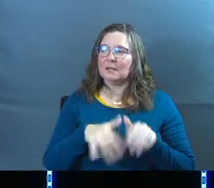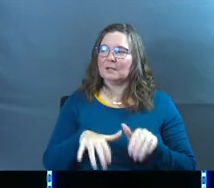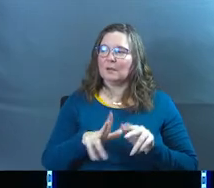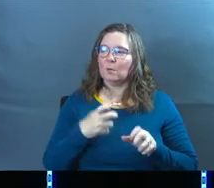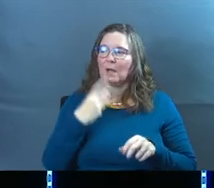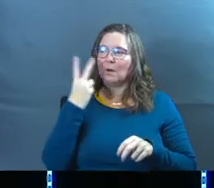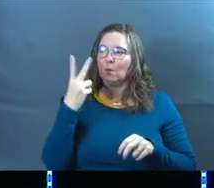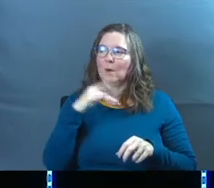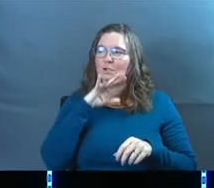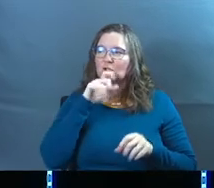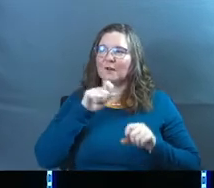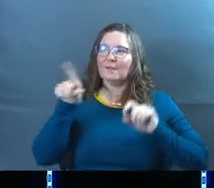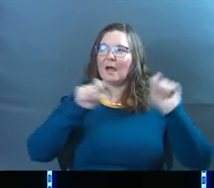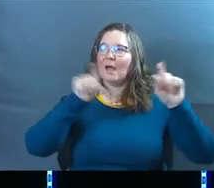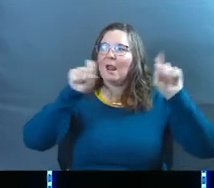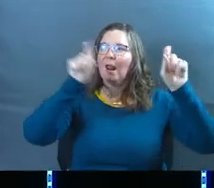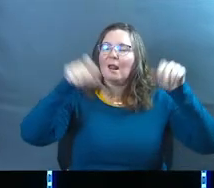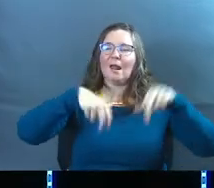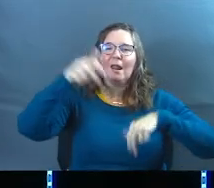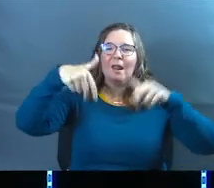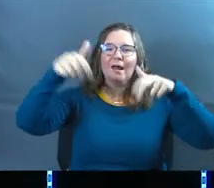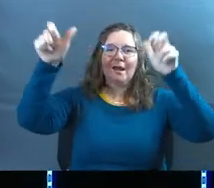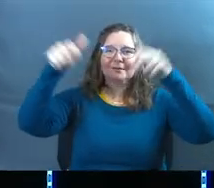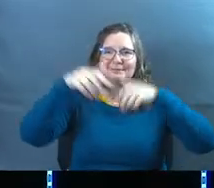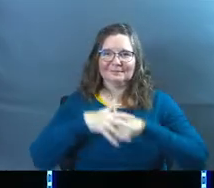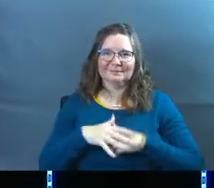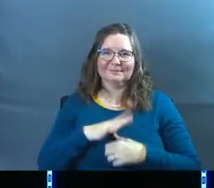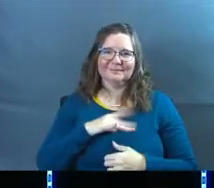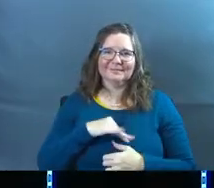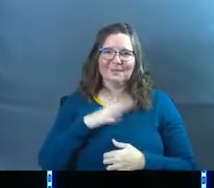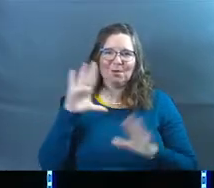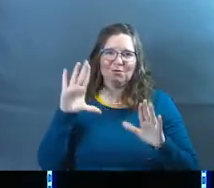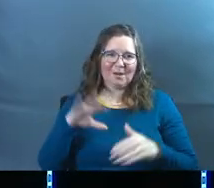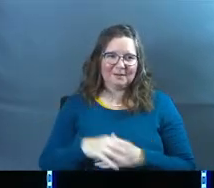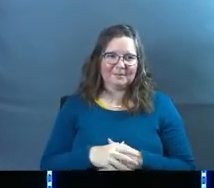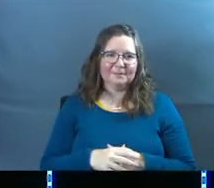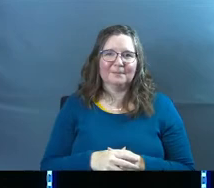and I want to watch the dirt fly. It's so great.